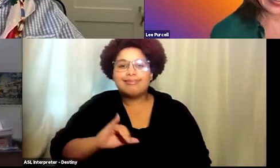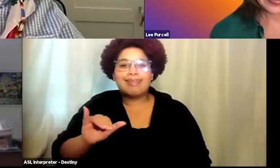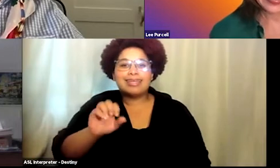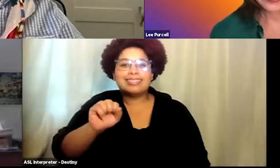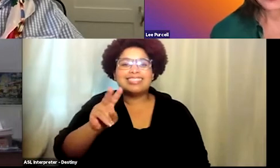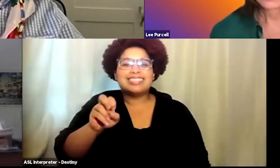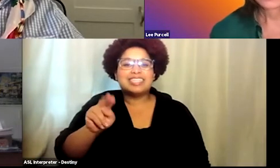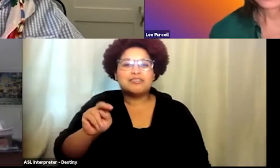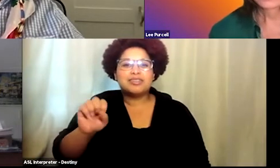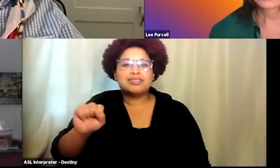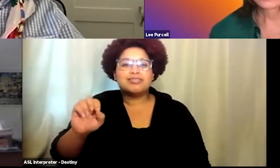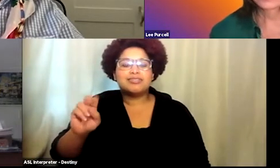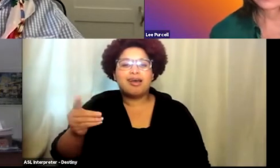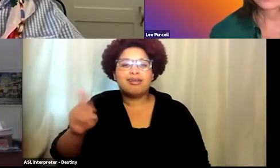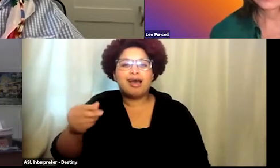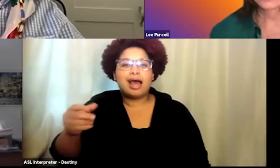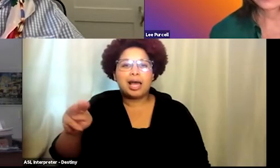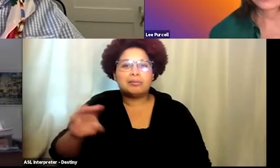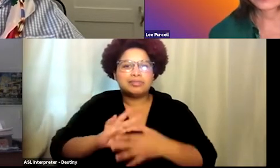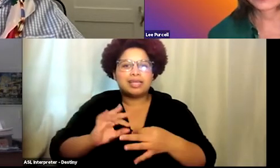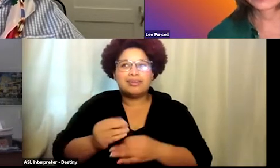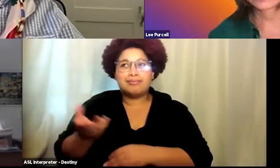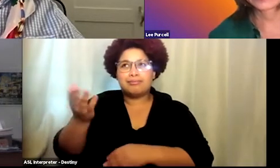said over 50 years ago,